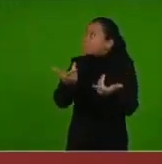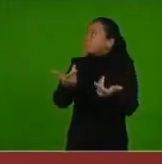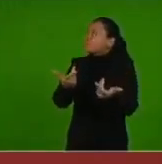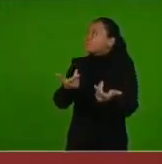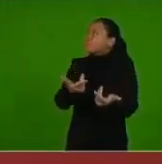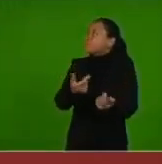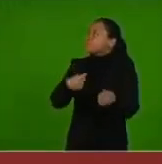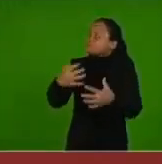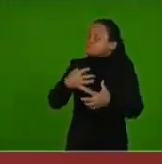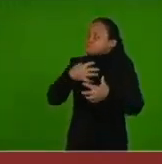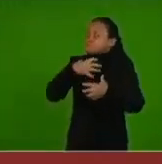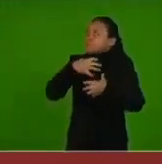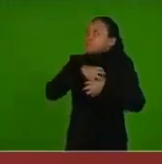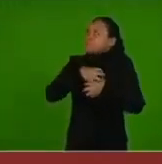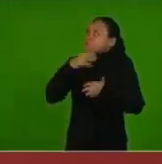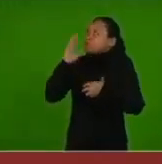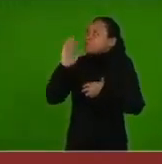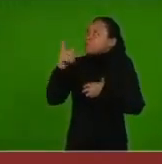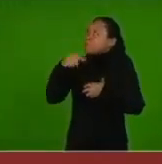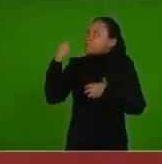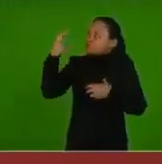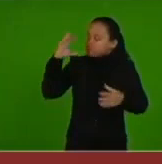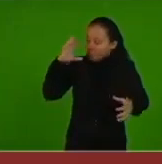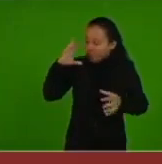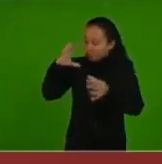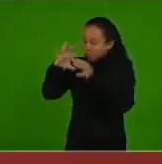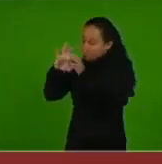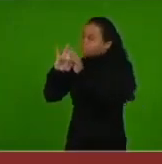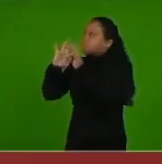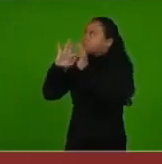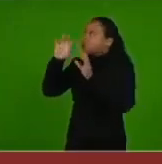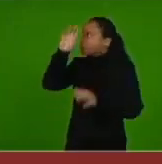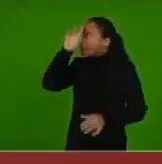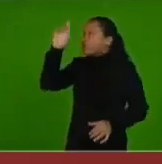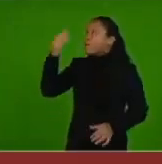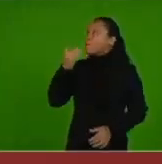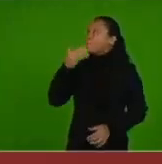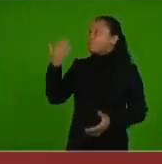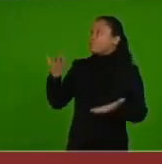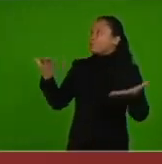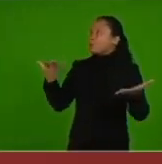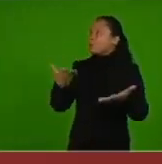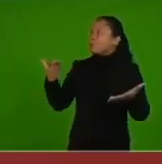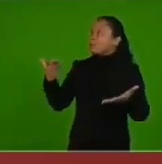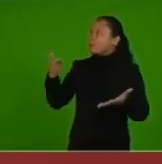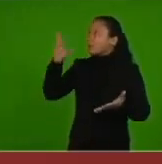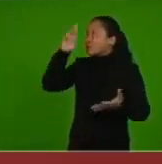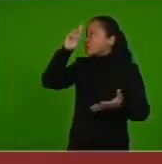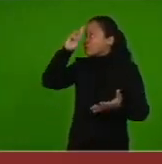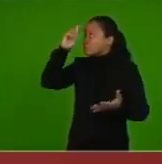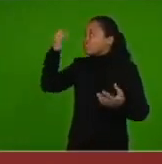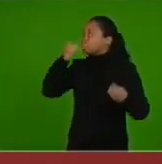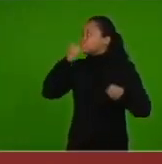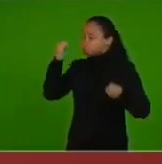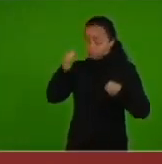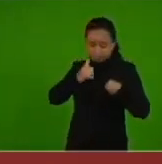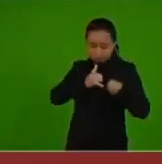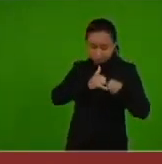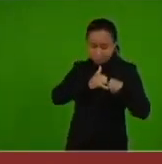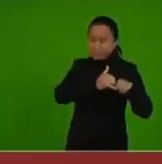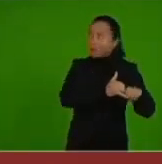has been able to reach us, has made us be closer to you. We ask that our sins may be